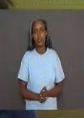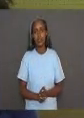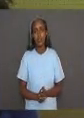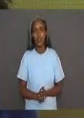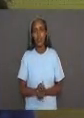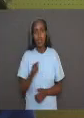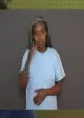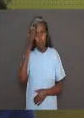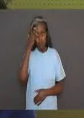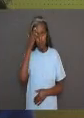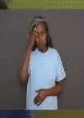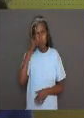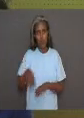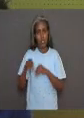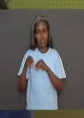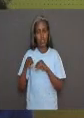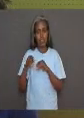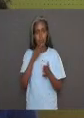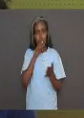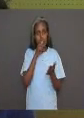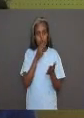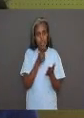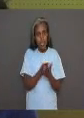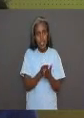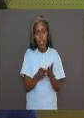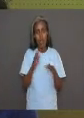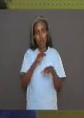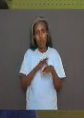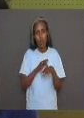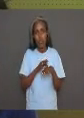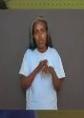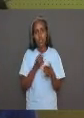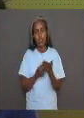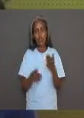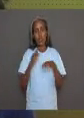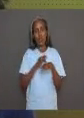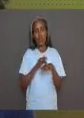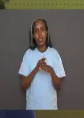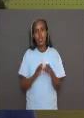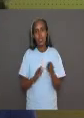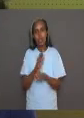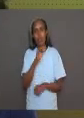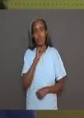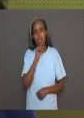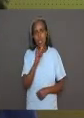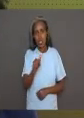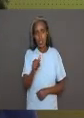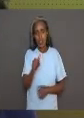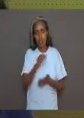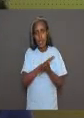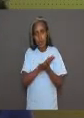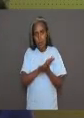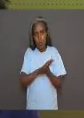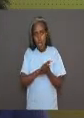As you know, students, data on its own is not enough to be